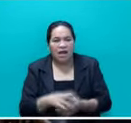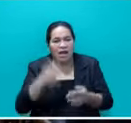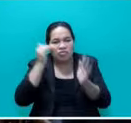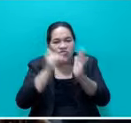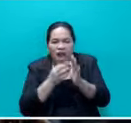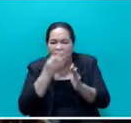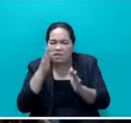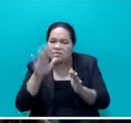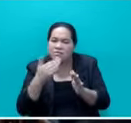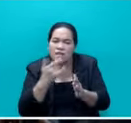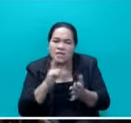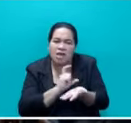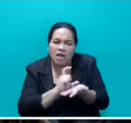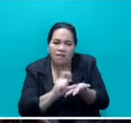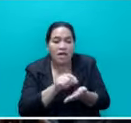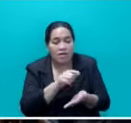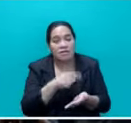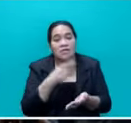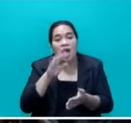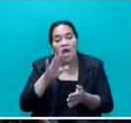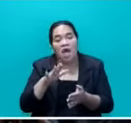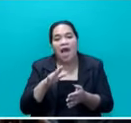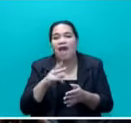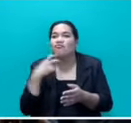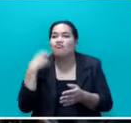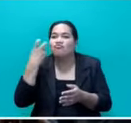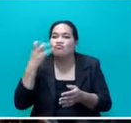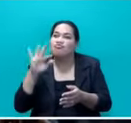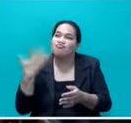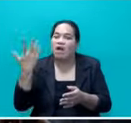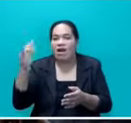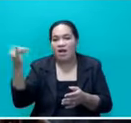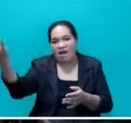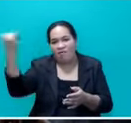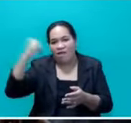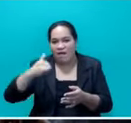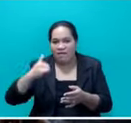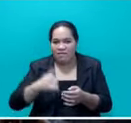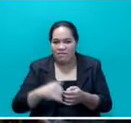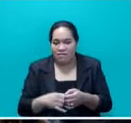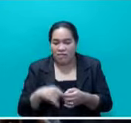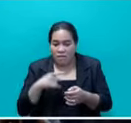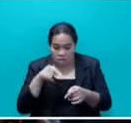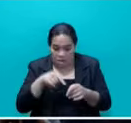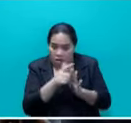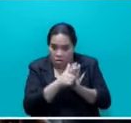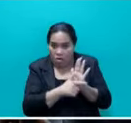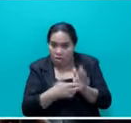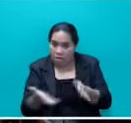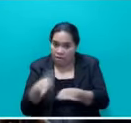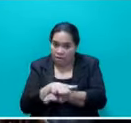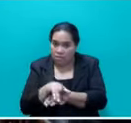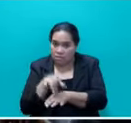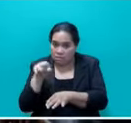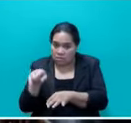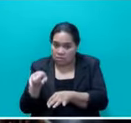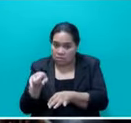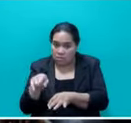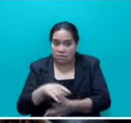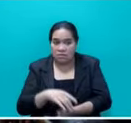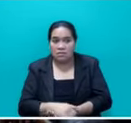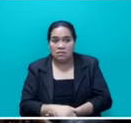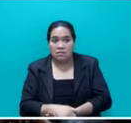the sexual, what do you call this? Sex offender. Does it cover him or not? It doesn't seem to. We'll take that.